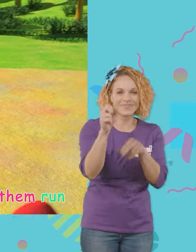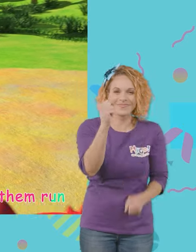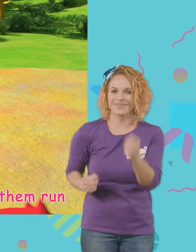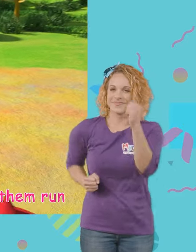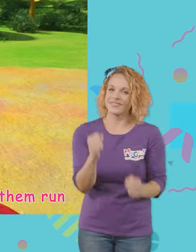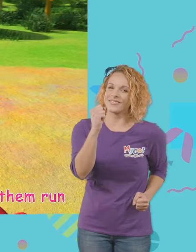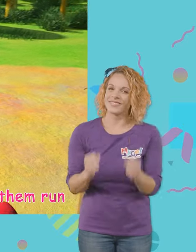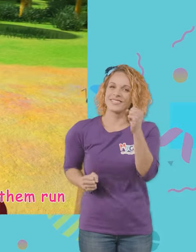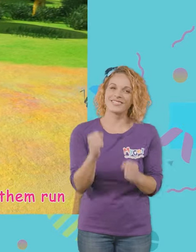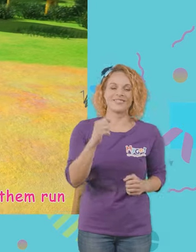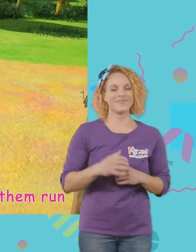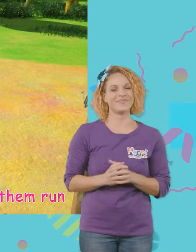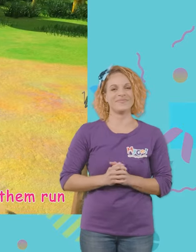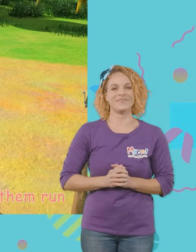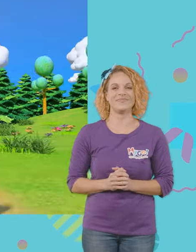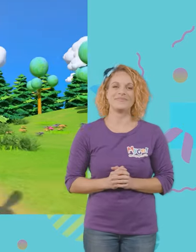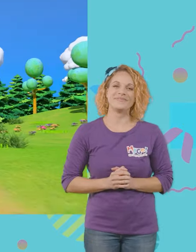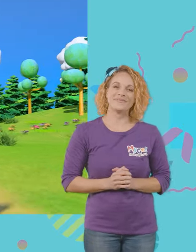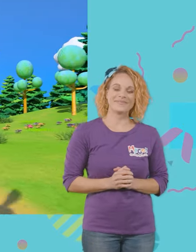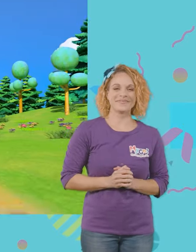see them run See them run!